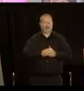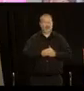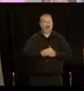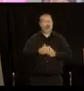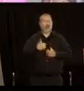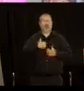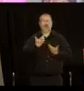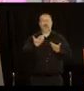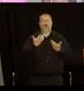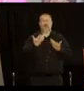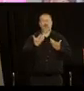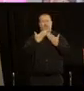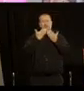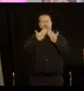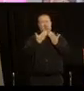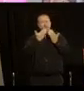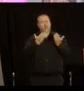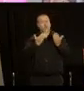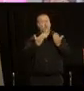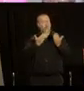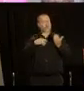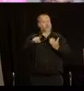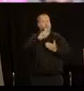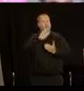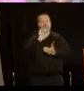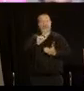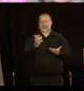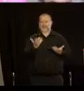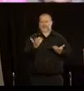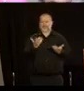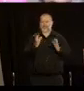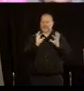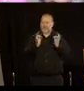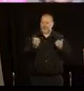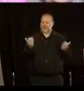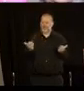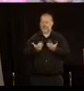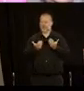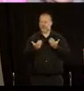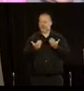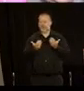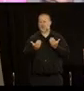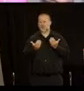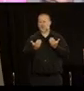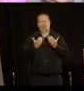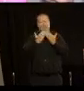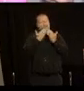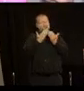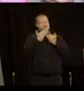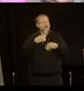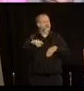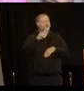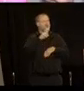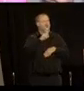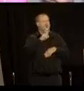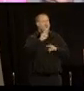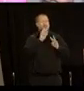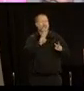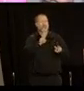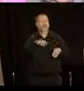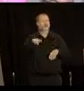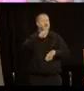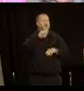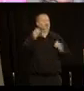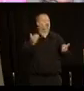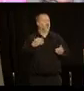have a tremendous admiration, really tremendous admiration for the families here, tremendous admiration for all of